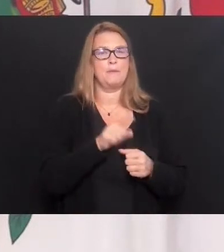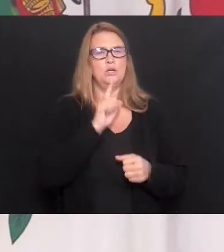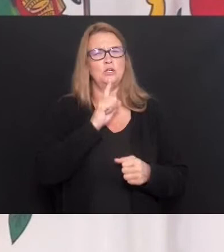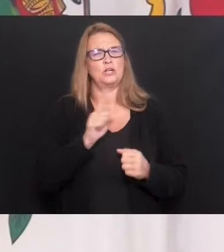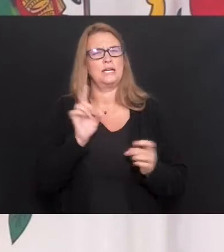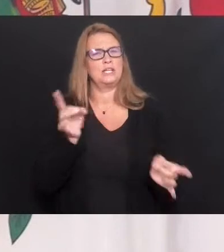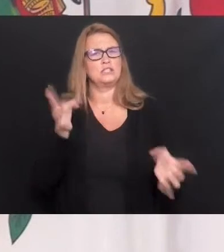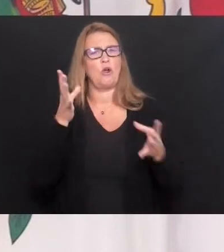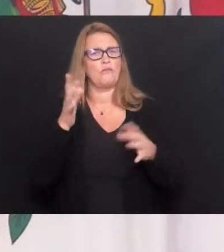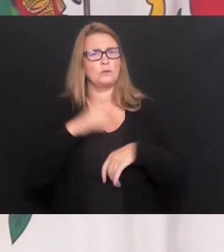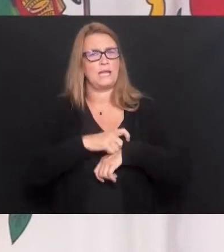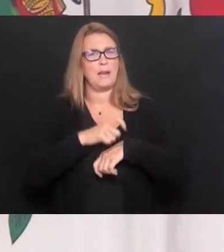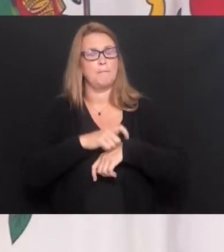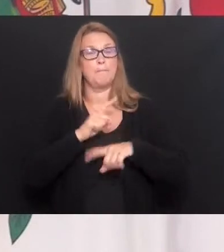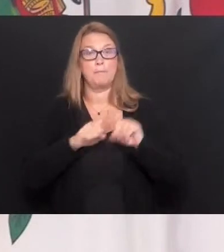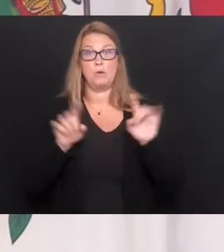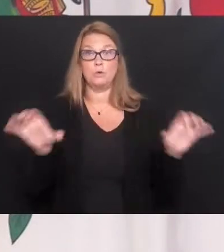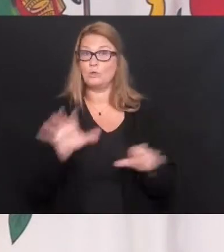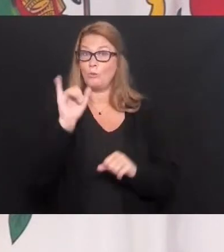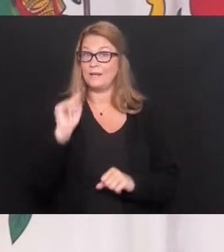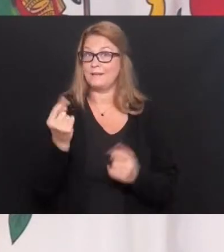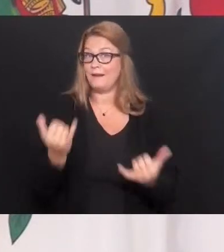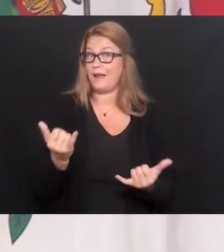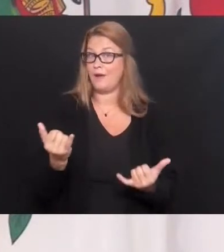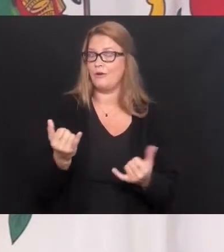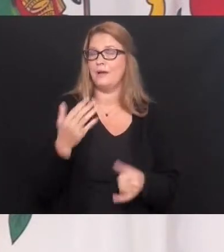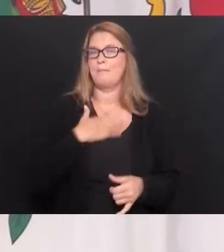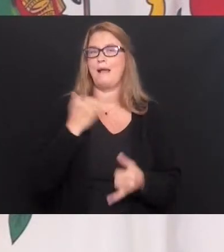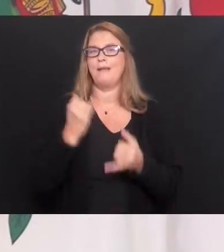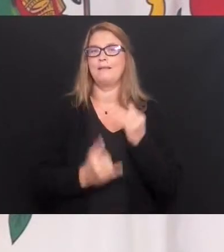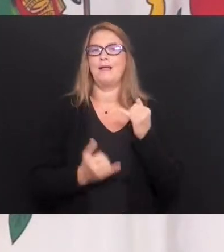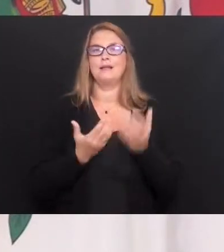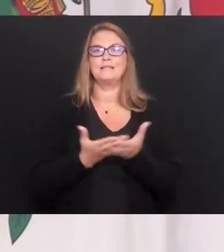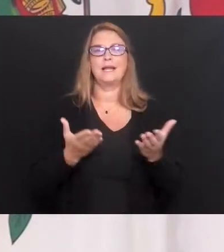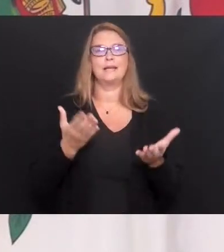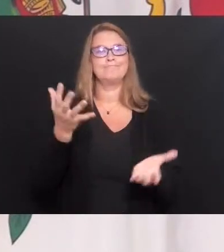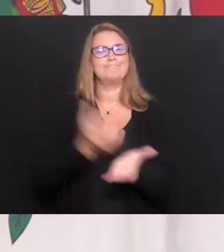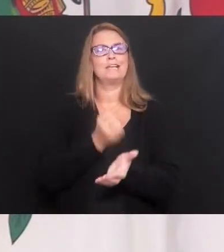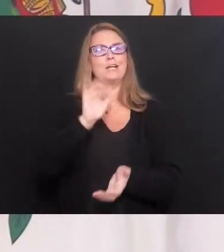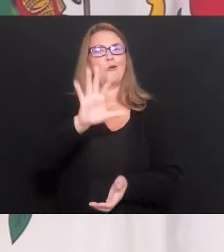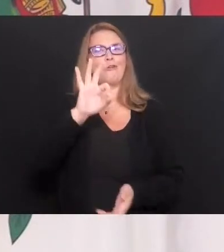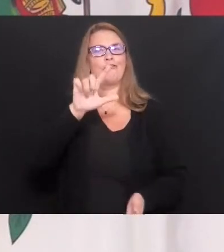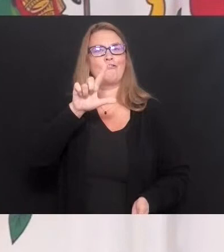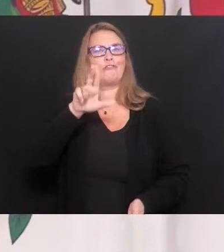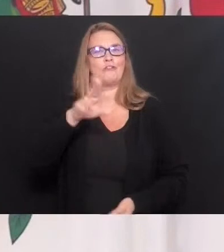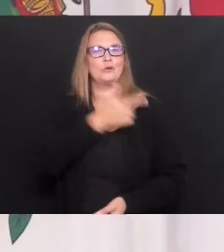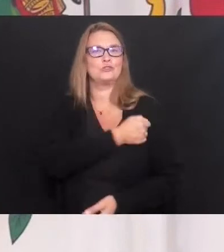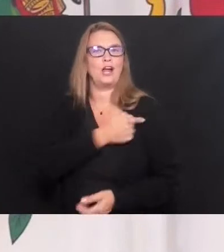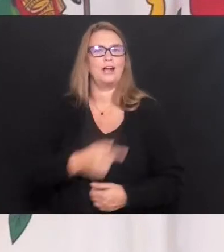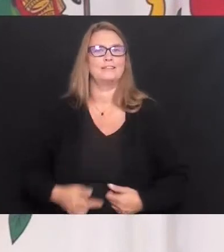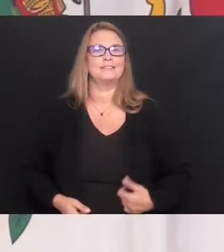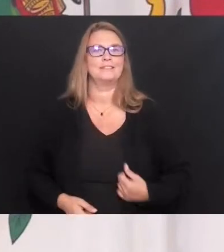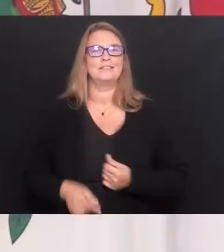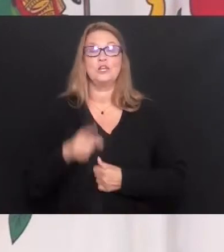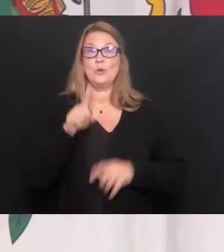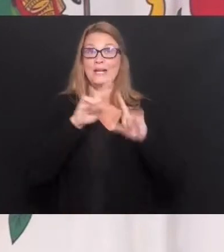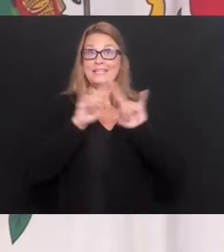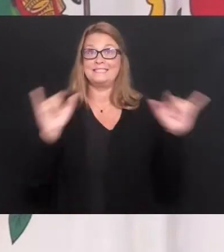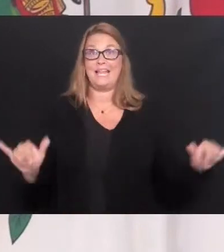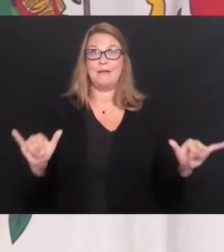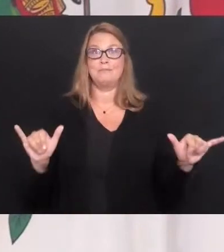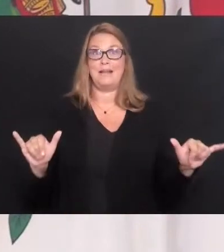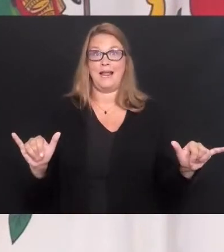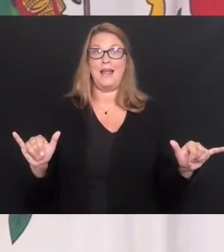surge and everything, but we're doing it. And the last thing is get a flu shot, everybody. Get a flu shot. You can do it at the same time as the